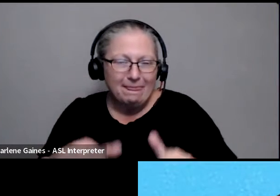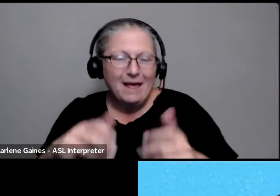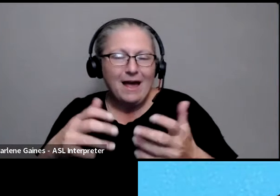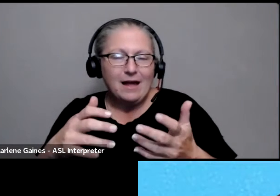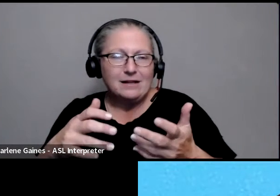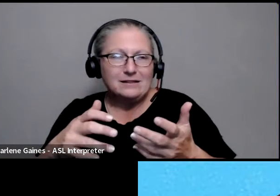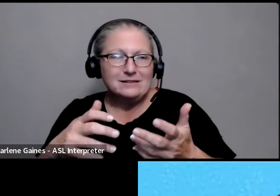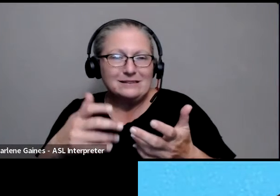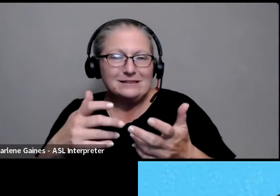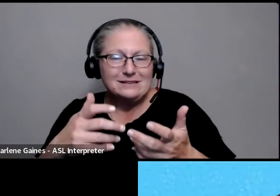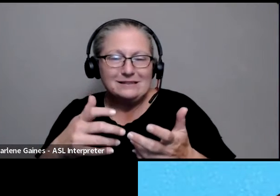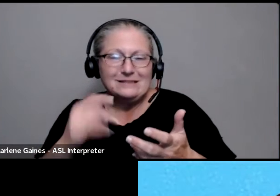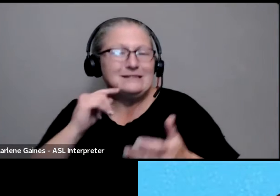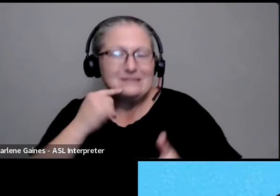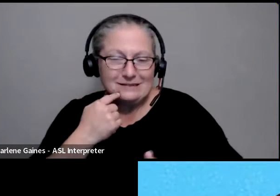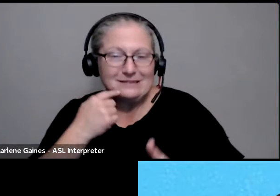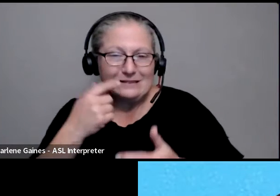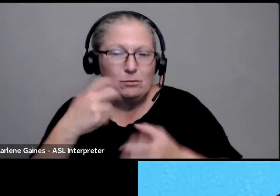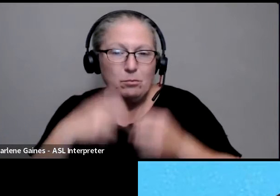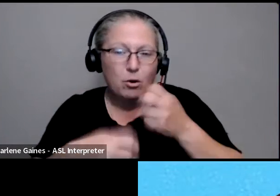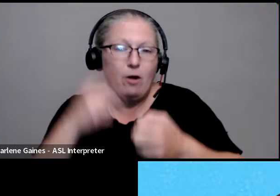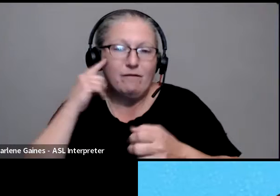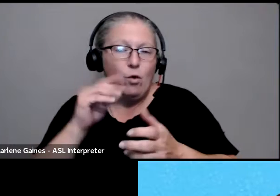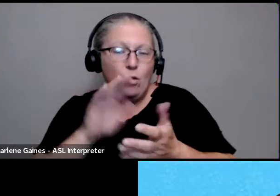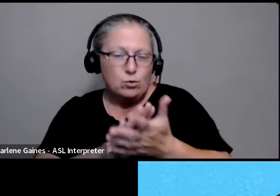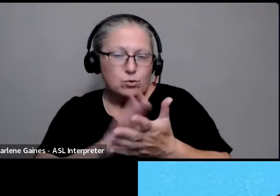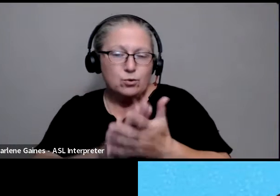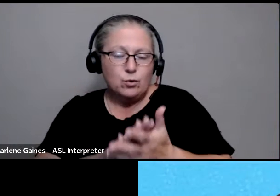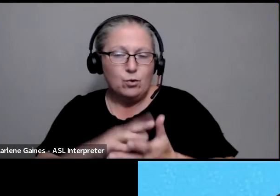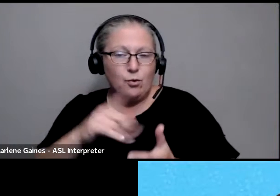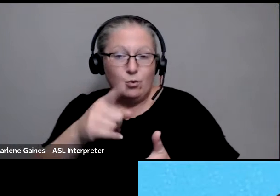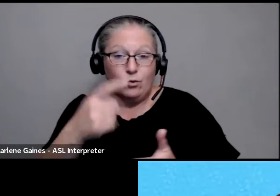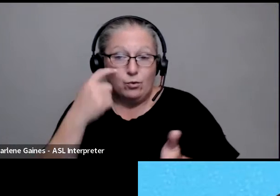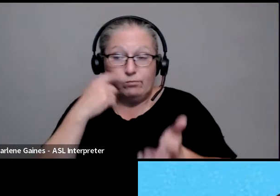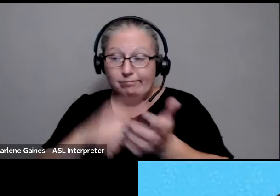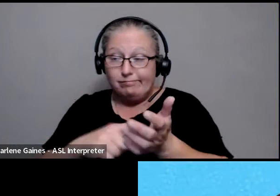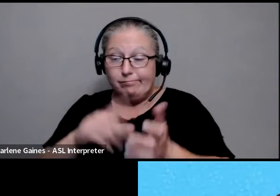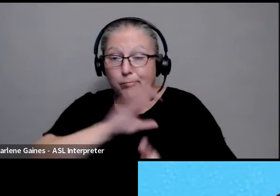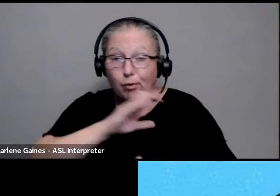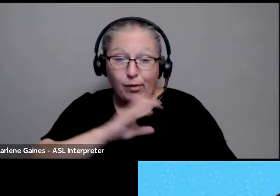major problem for schools now. You see it with police in